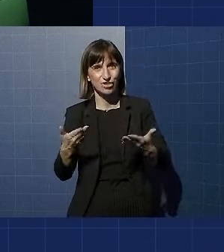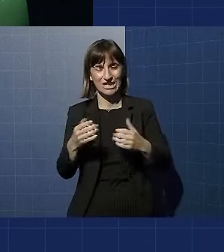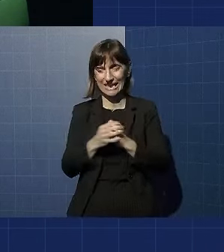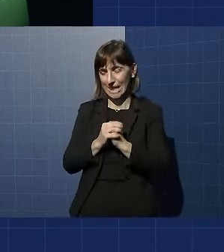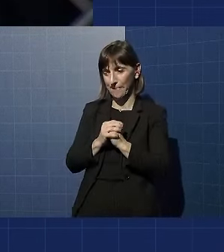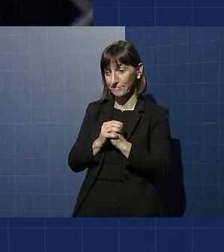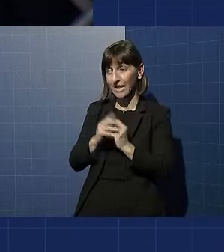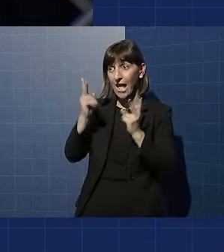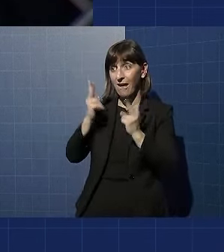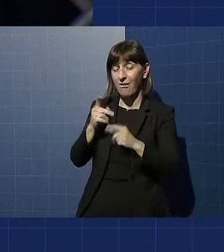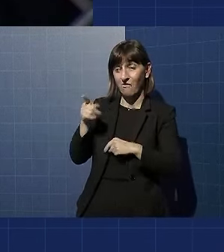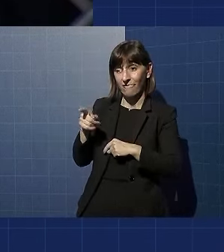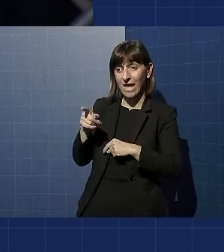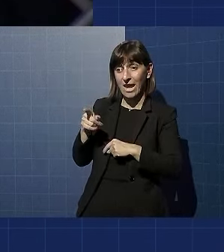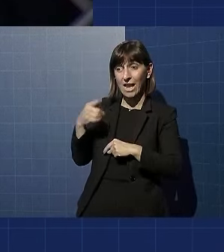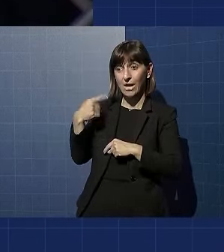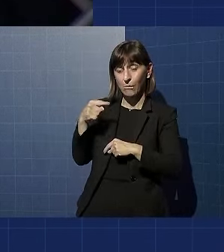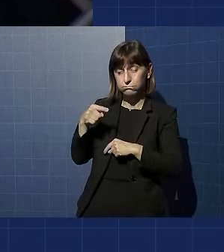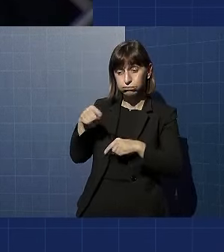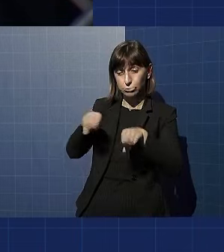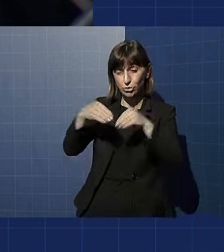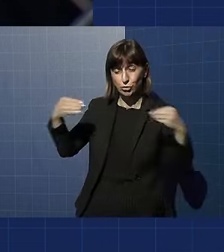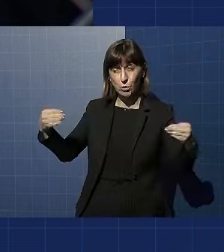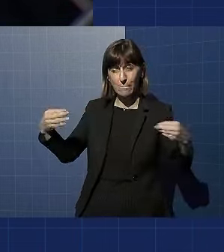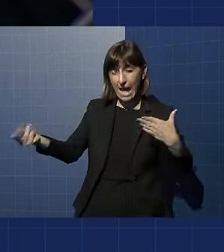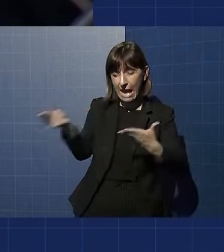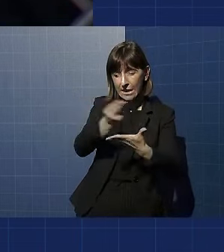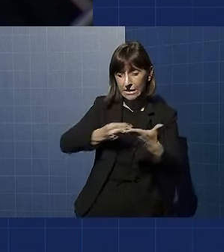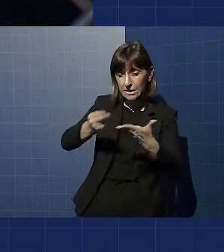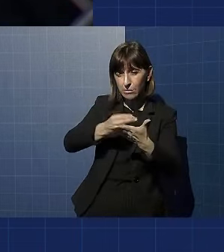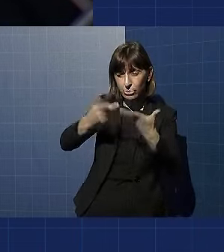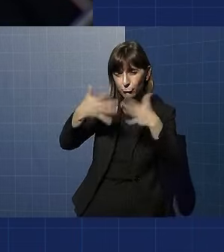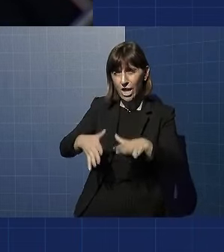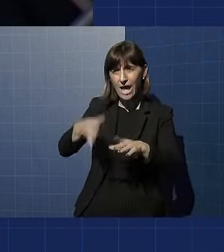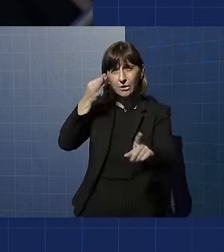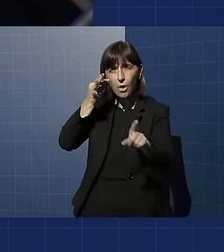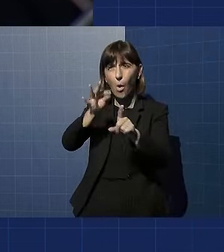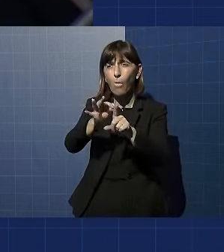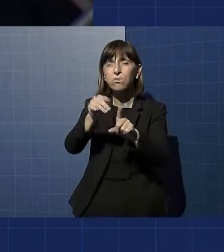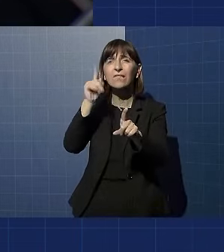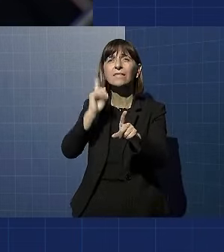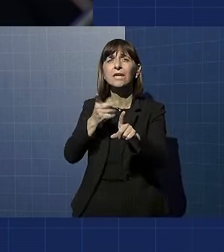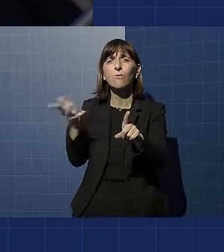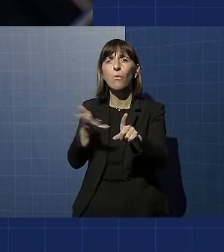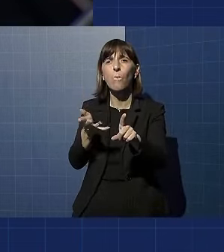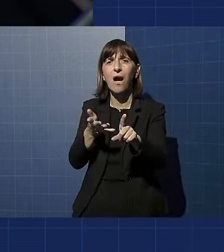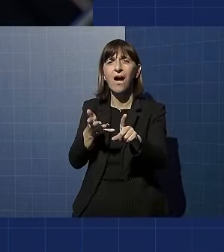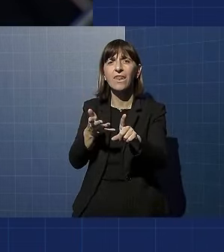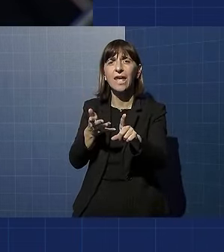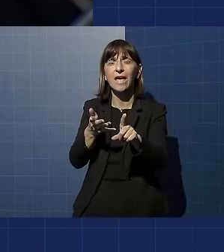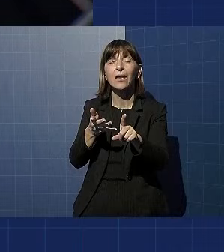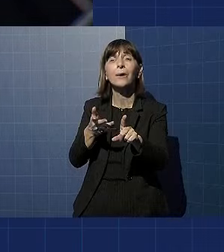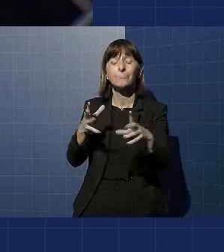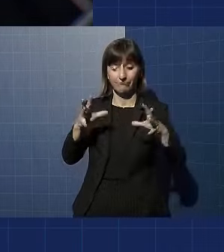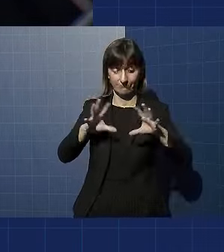proprio progettate per consentire di portare una massa più importante o piuttosto di ridurre